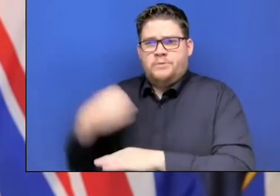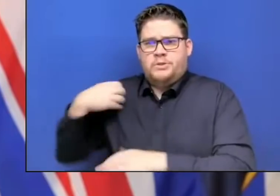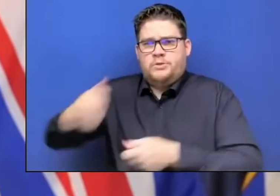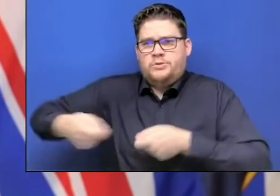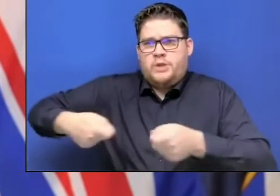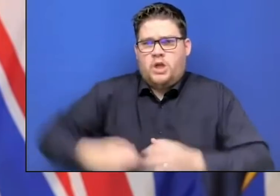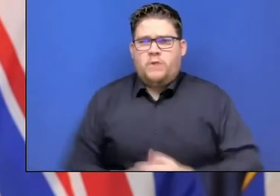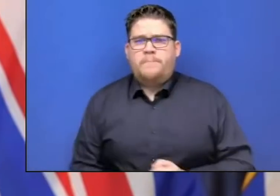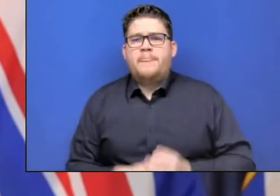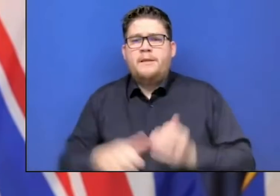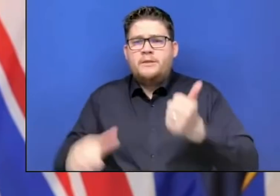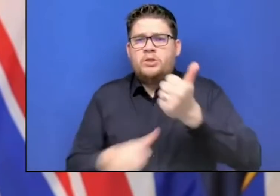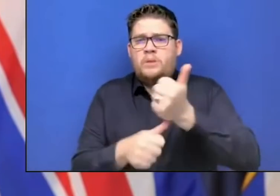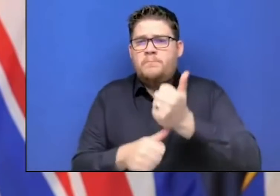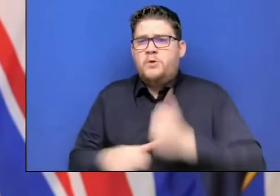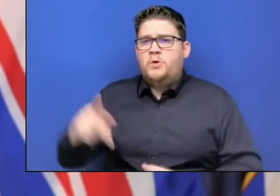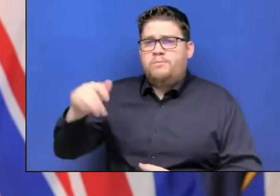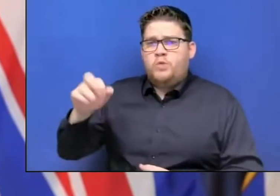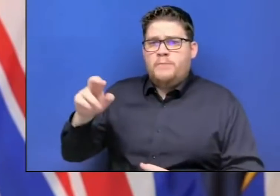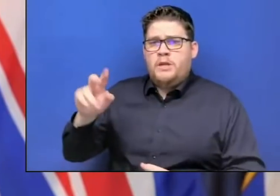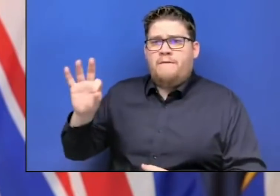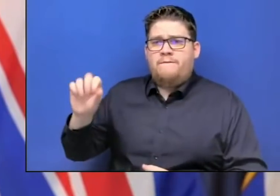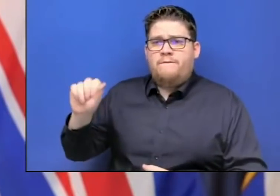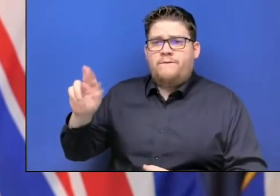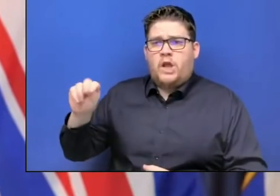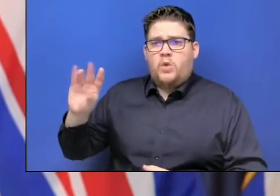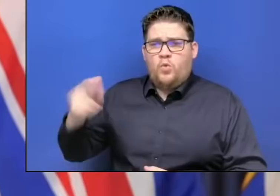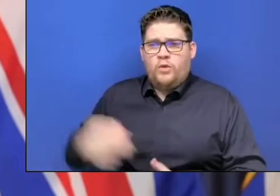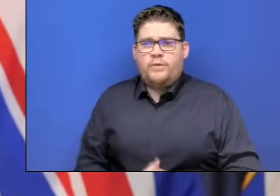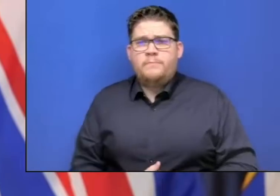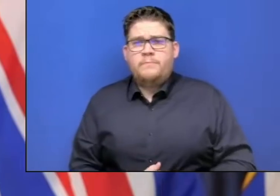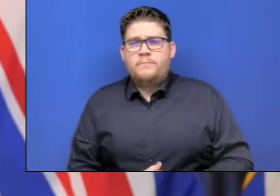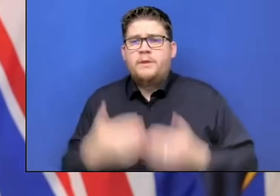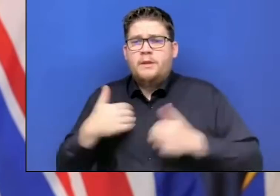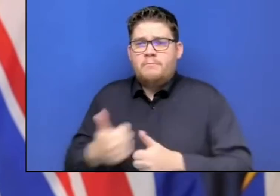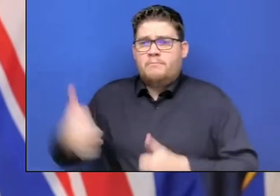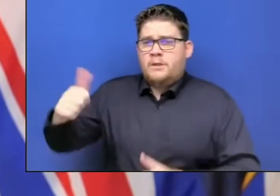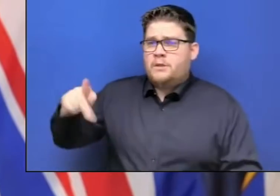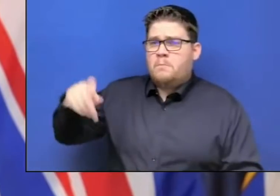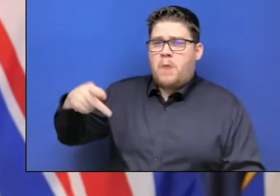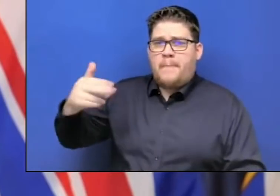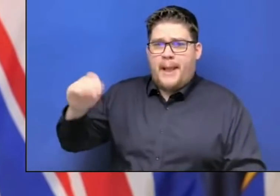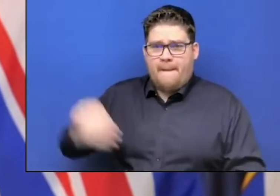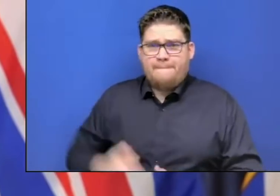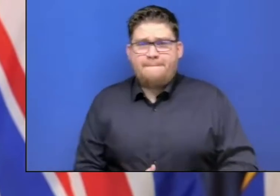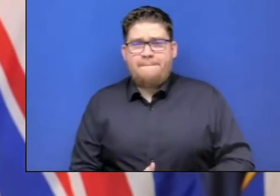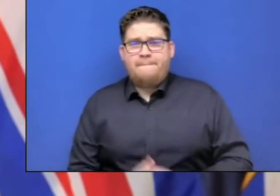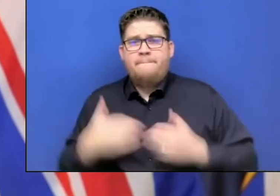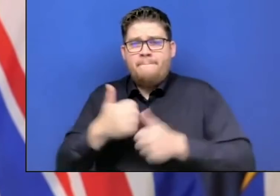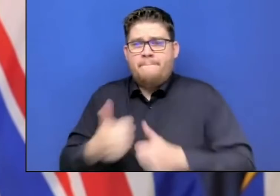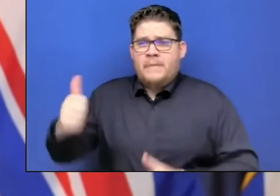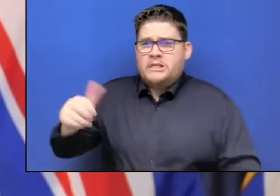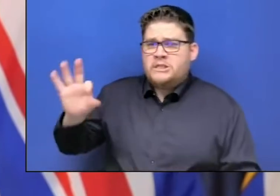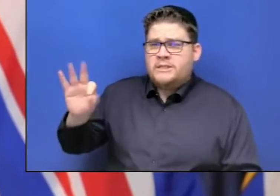as the vice chair, Minister Popham, Minister Fleming, Minister Rankin, Minister Osborne,